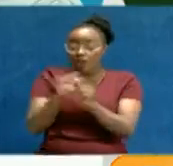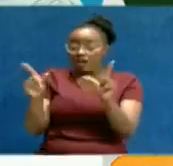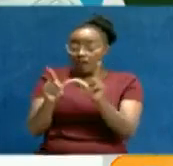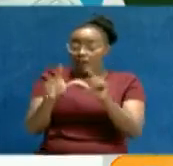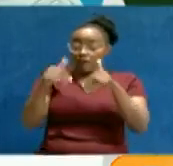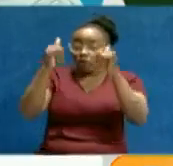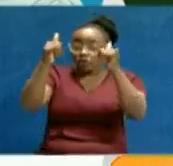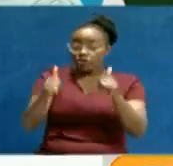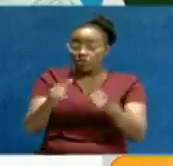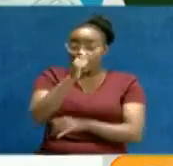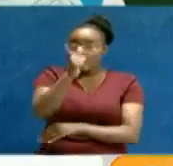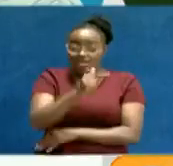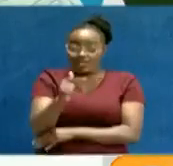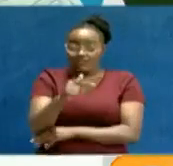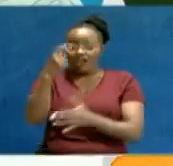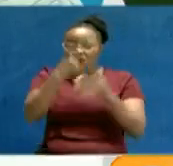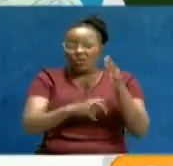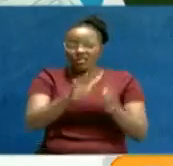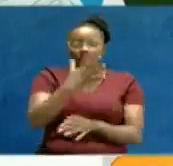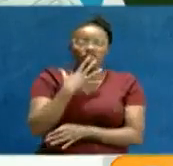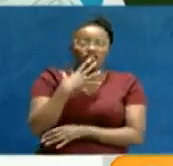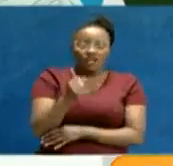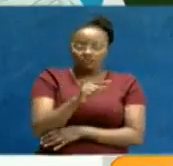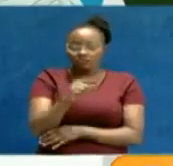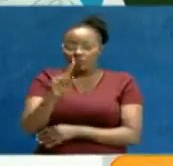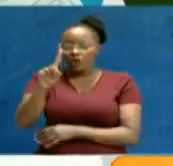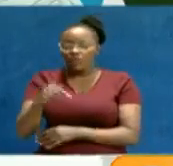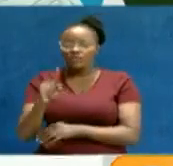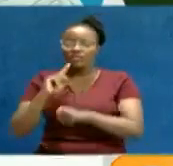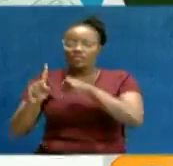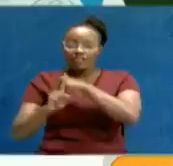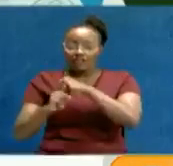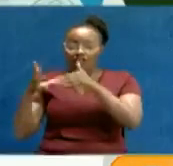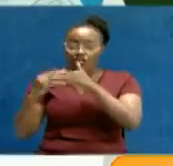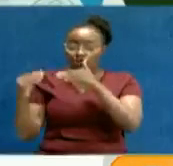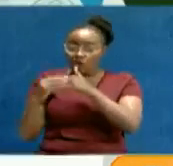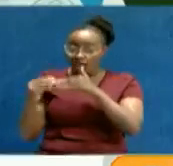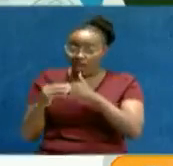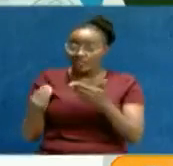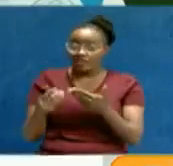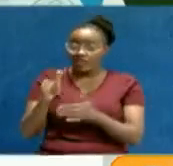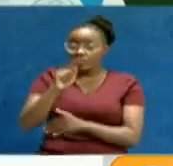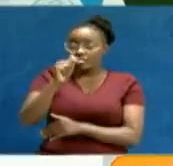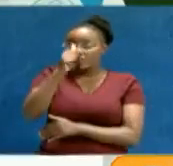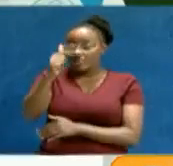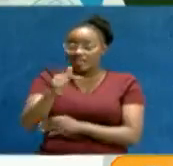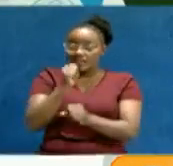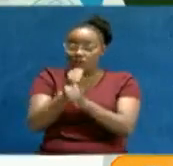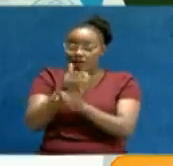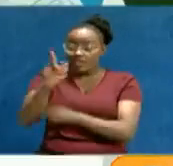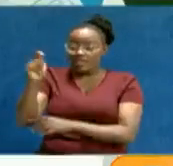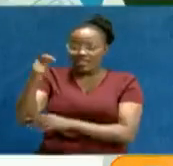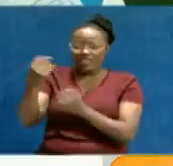or renewals in Tanzania cost between $500 and $1,600. Tanzanians working in